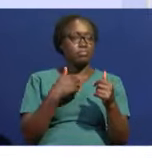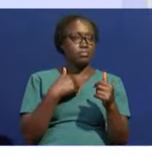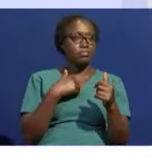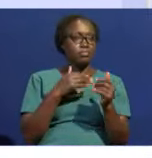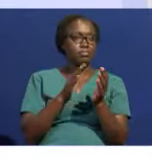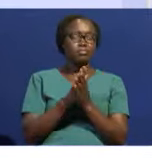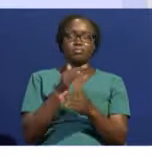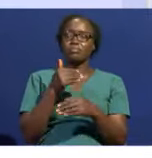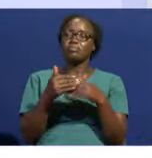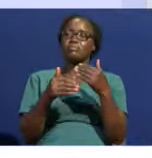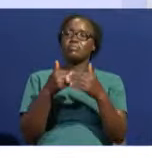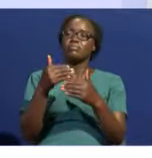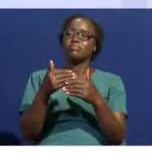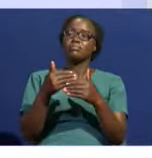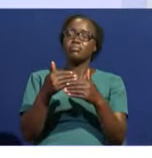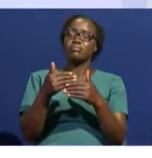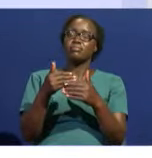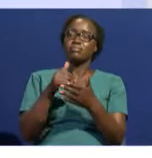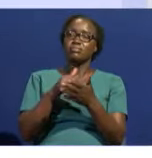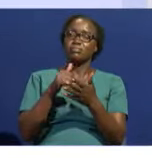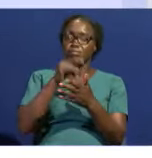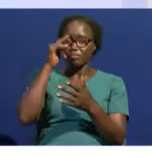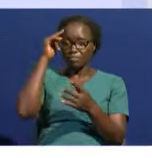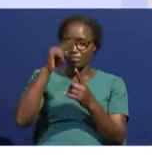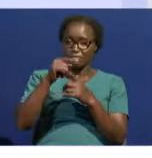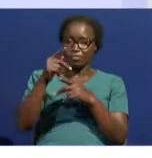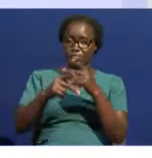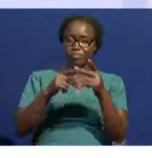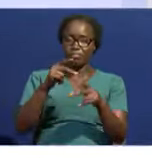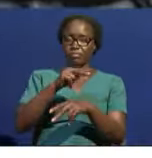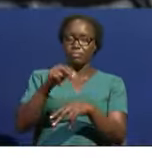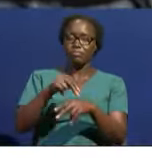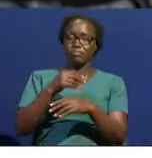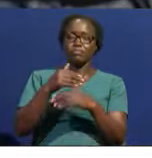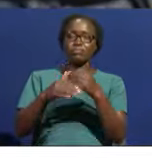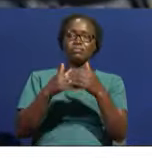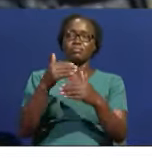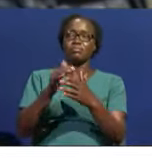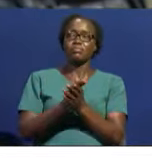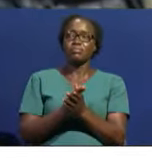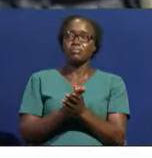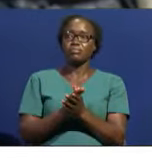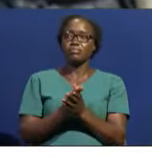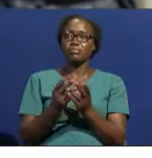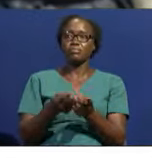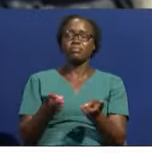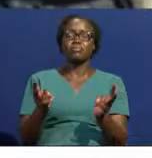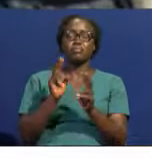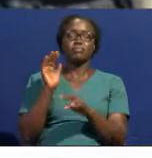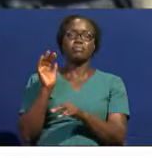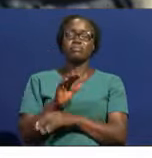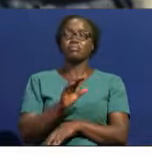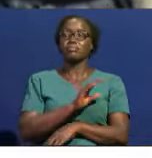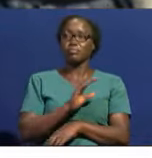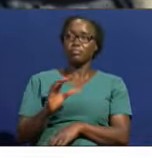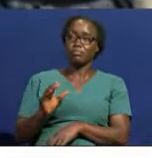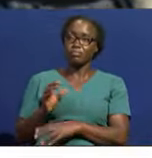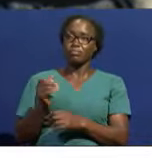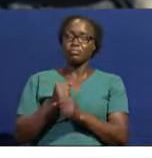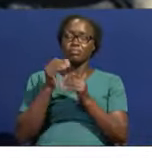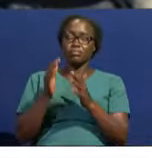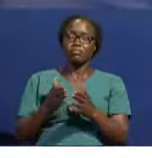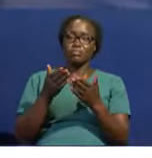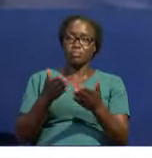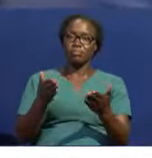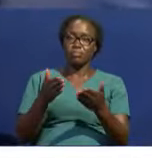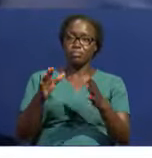build on it towards a progressive nation building. The panelists urged the Commission and stakeholders present to